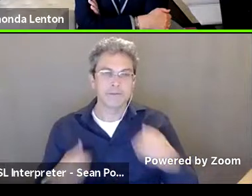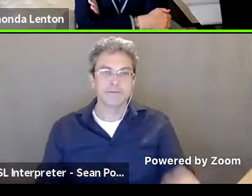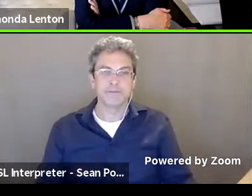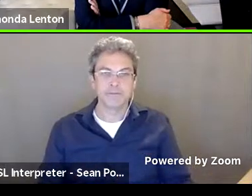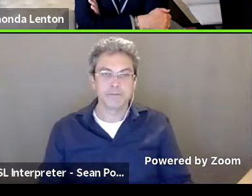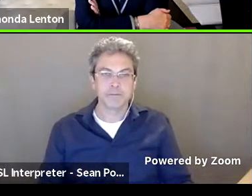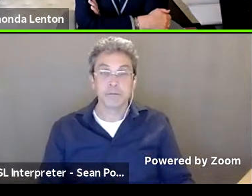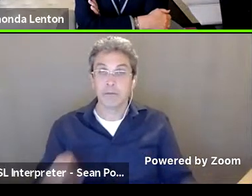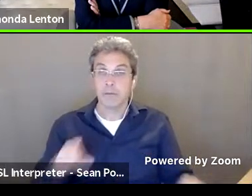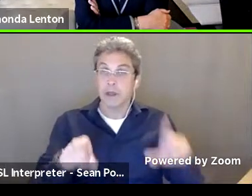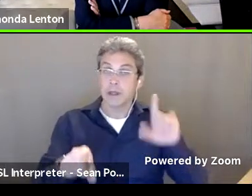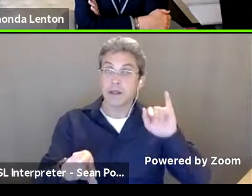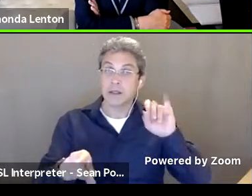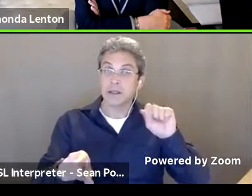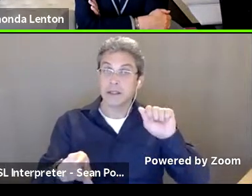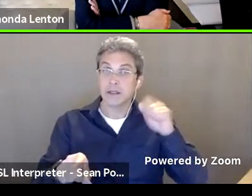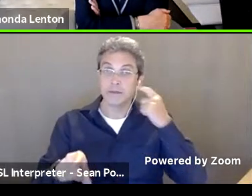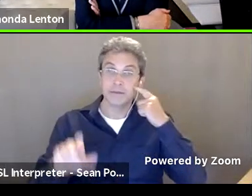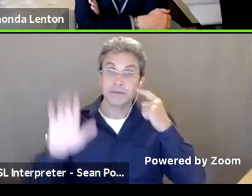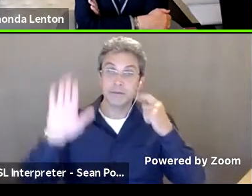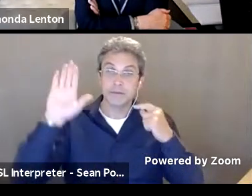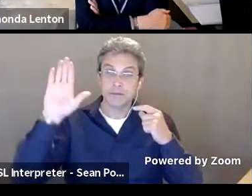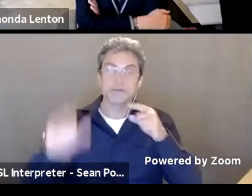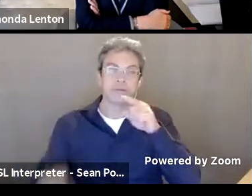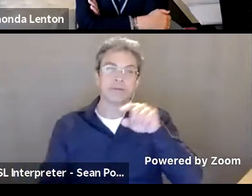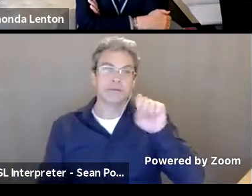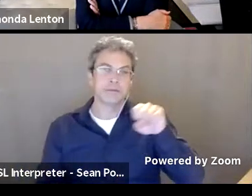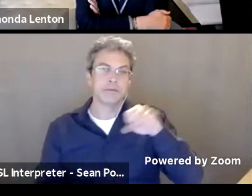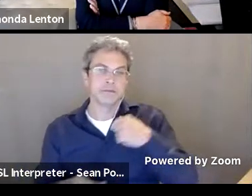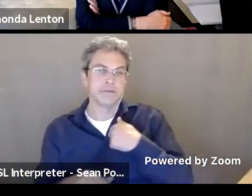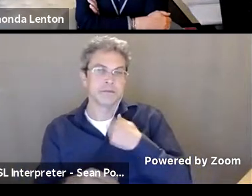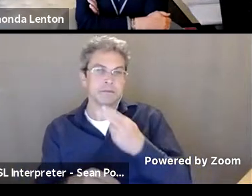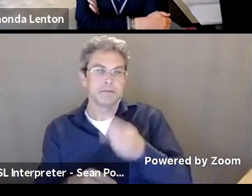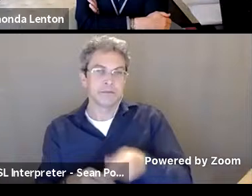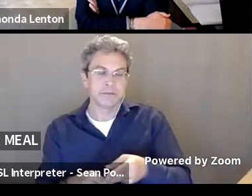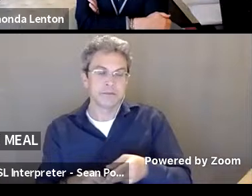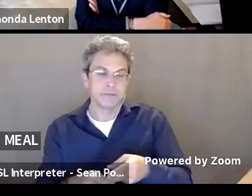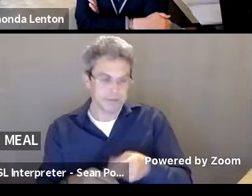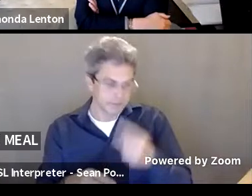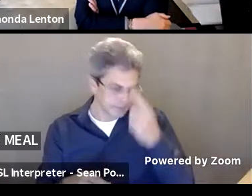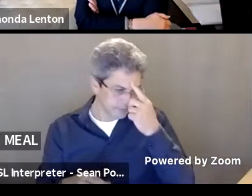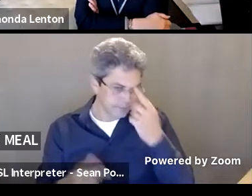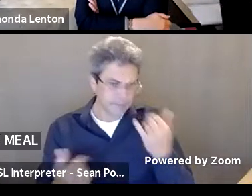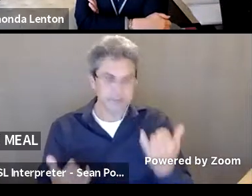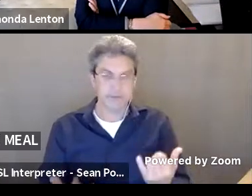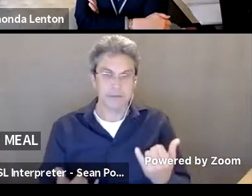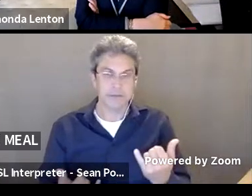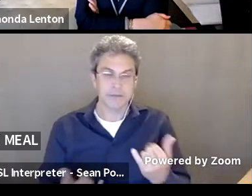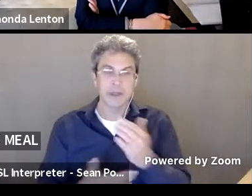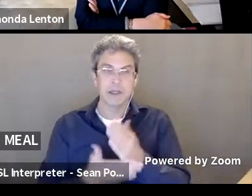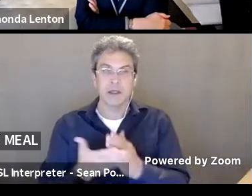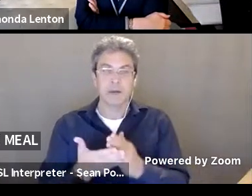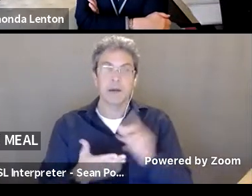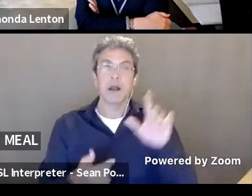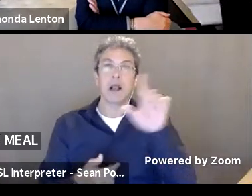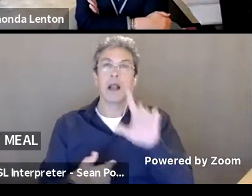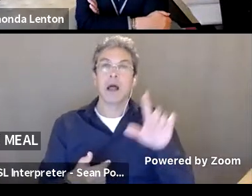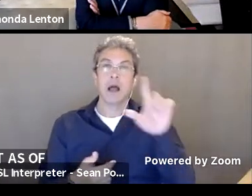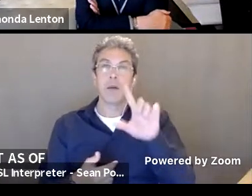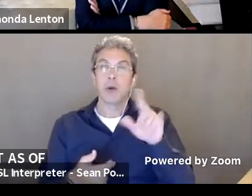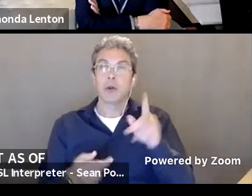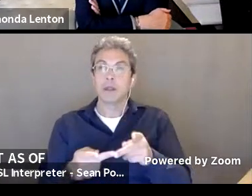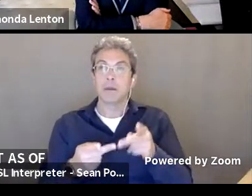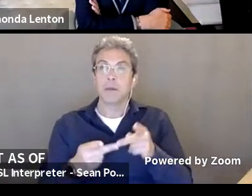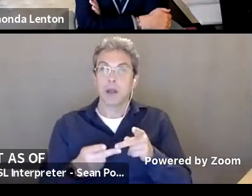Lisa, did you have your hand up? Yes, I just wanted to mention that I believe that as of today, I believe that some of our library spaces are available on